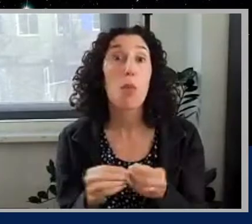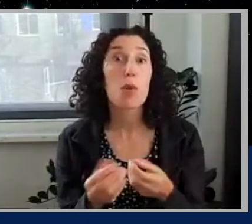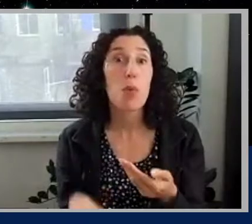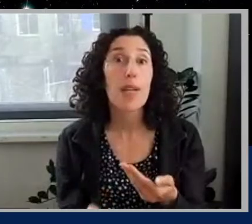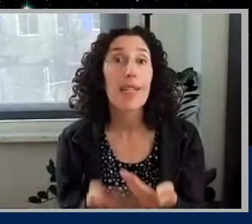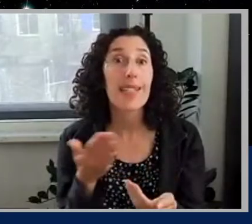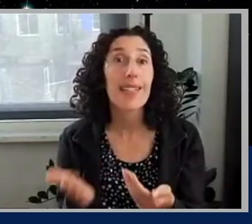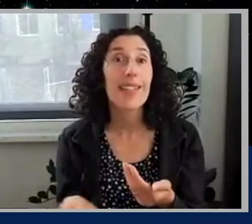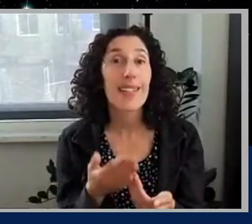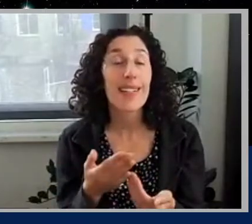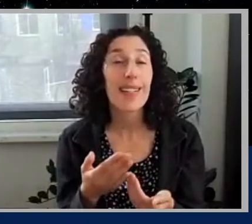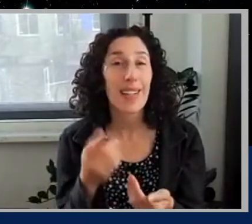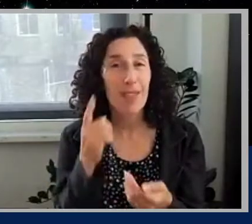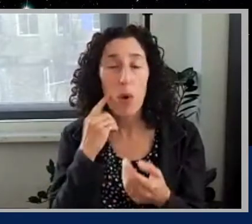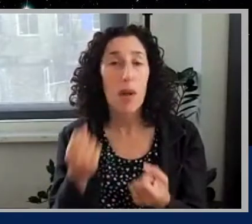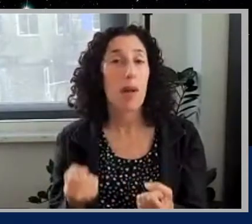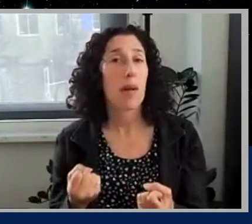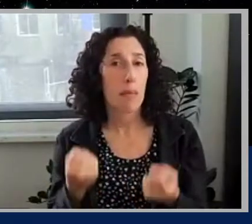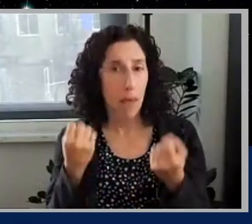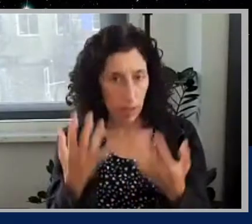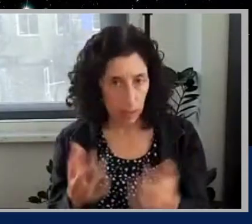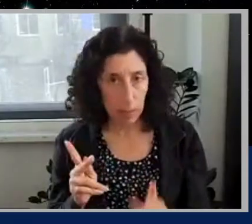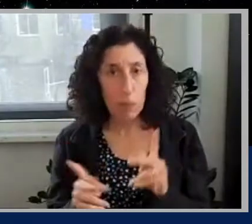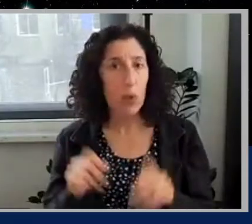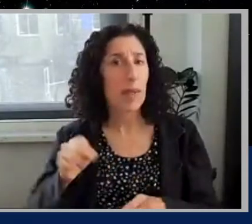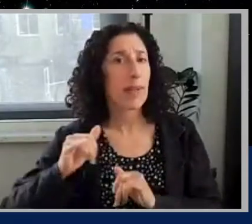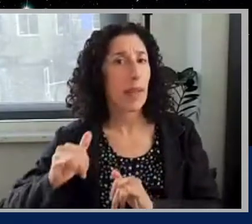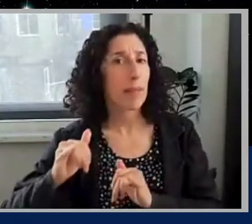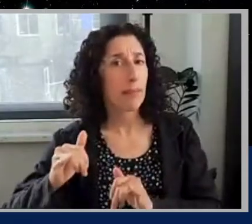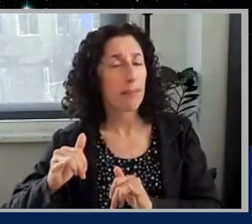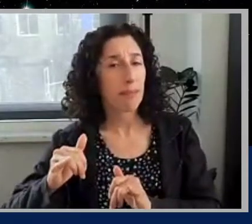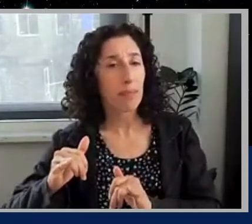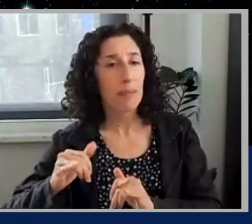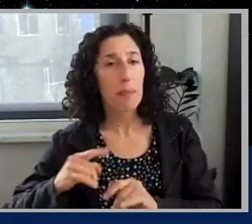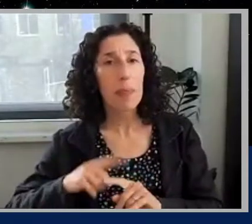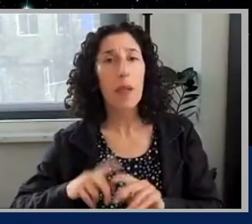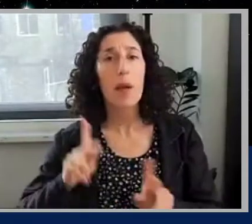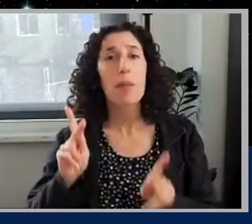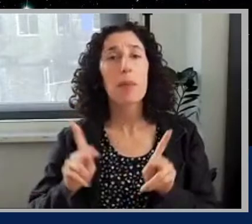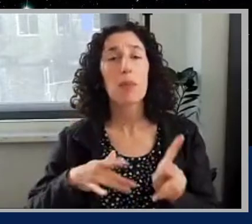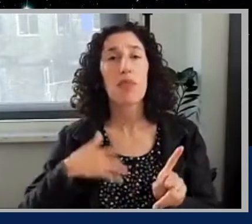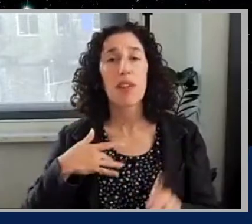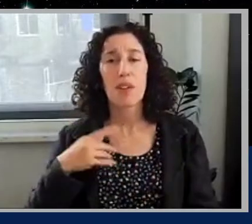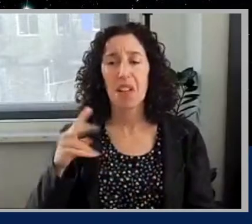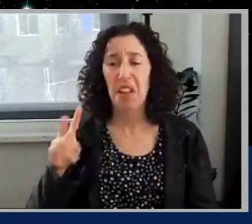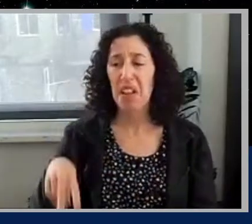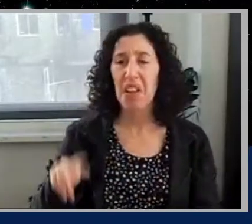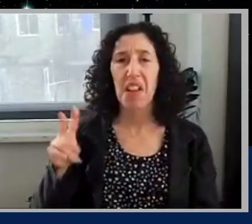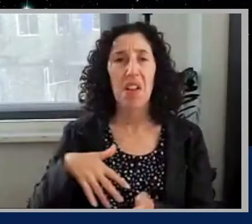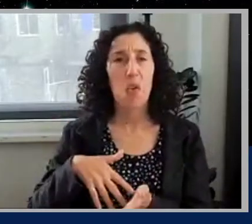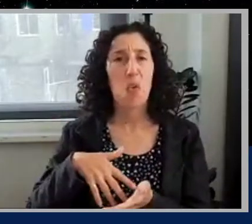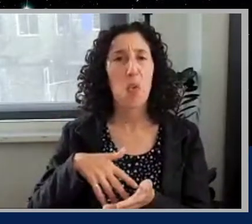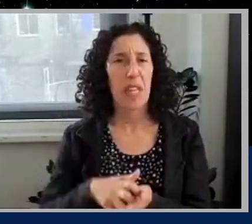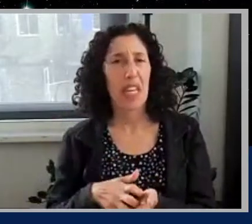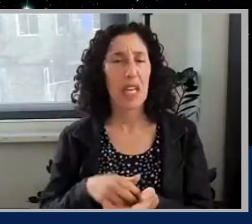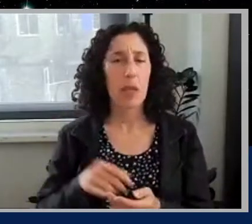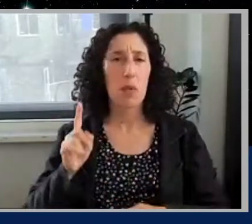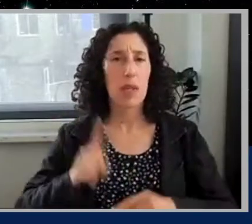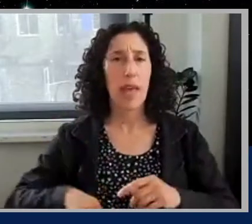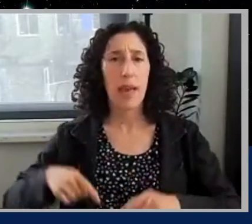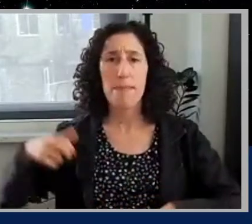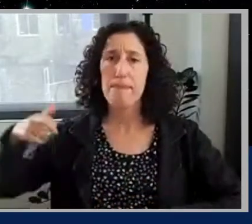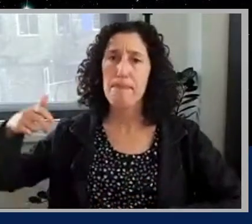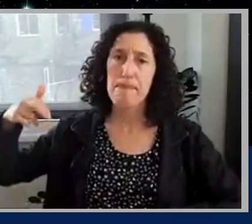But there is definitely this perception of the weakness of it, right? And that is a horrible thing to